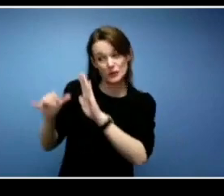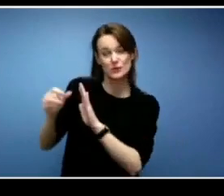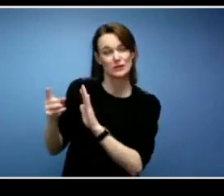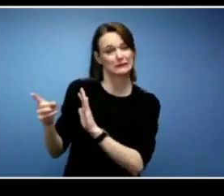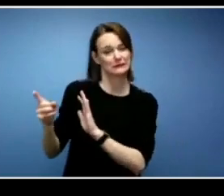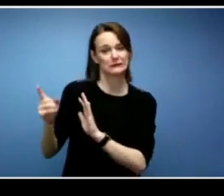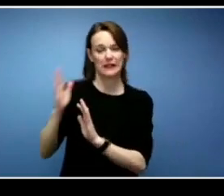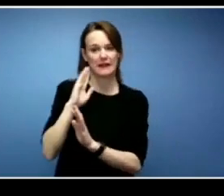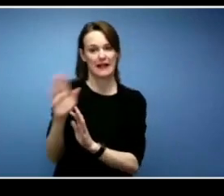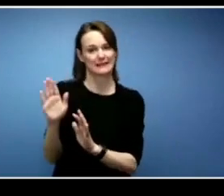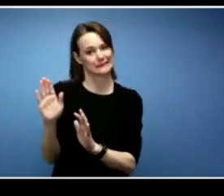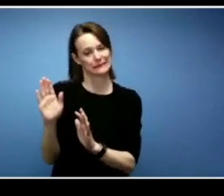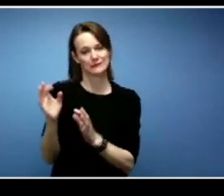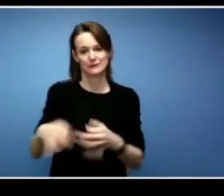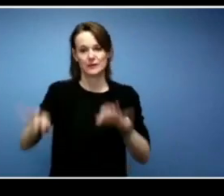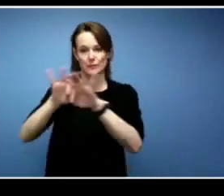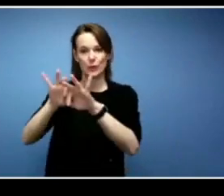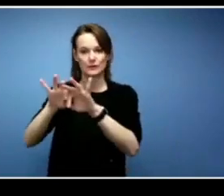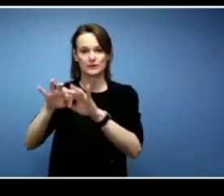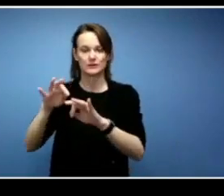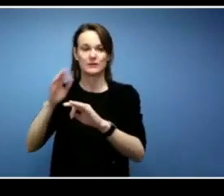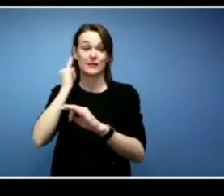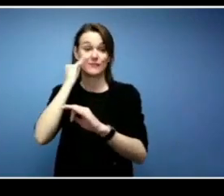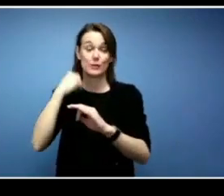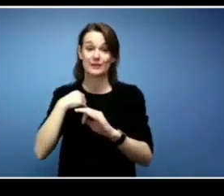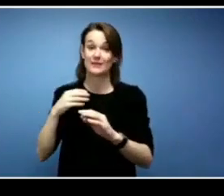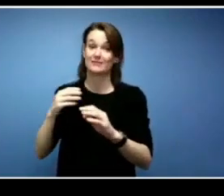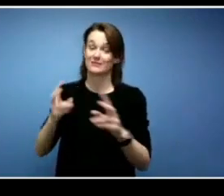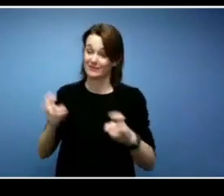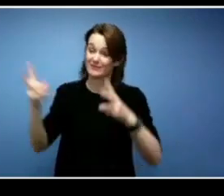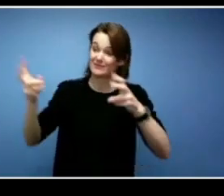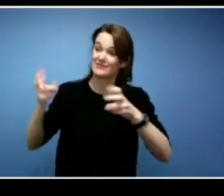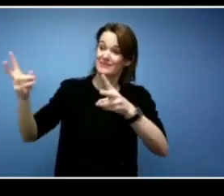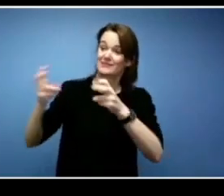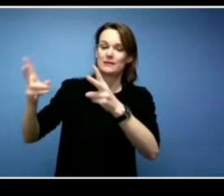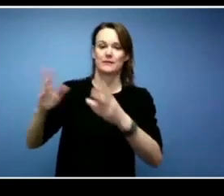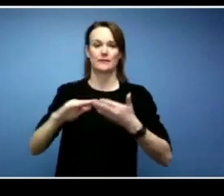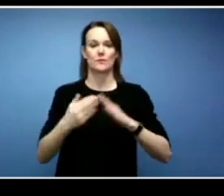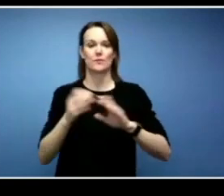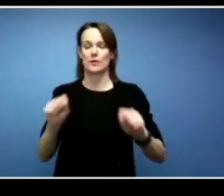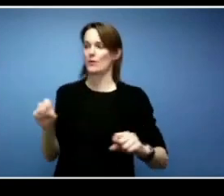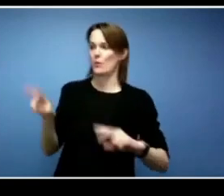make that happen. And we can document that and give it back to the community in that way, I think.